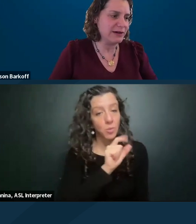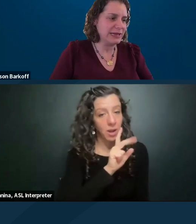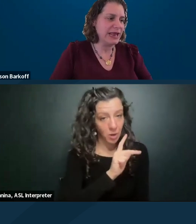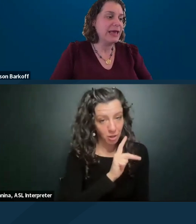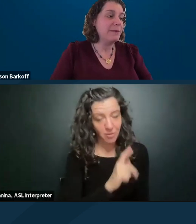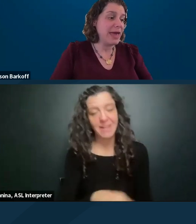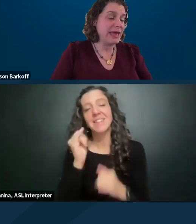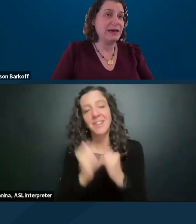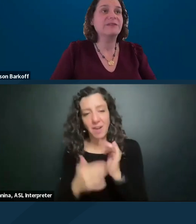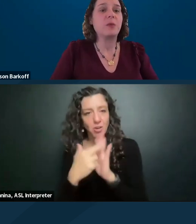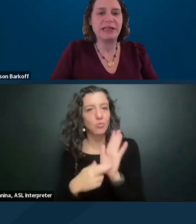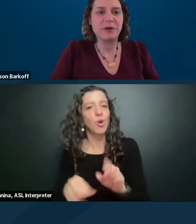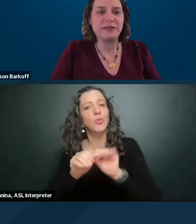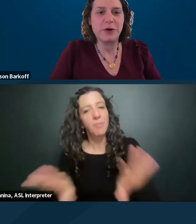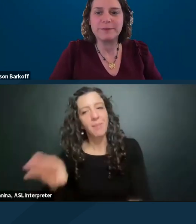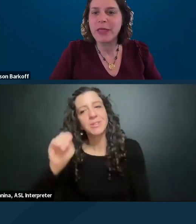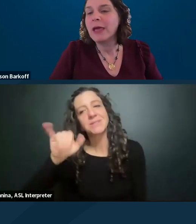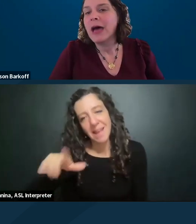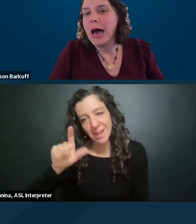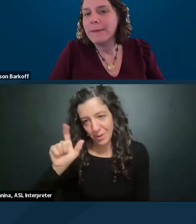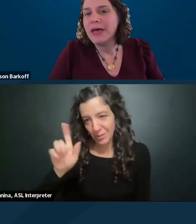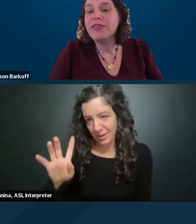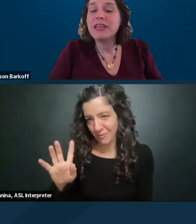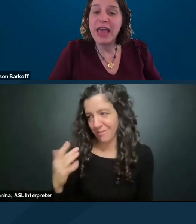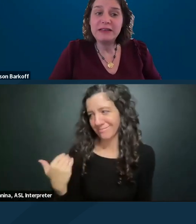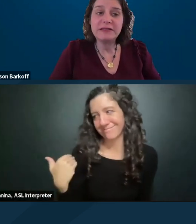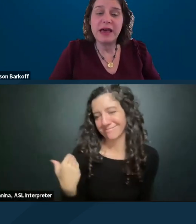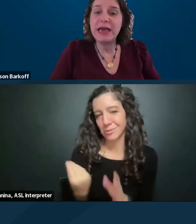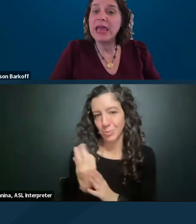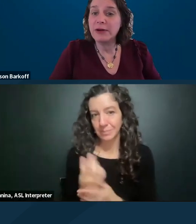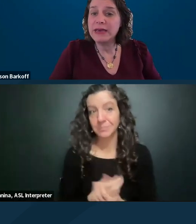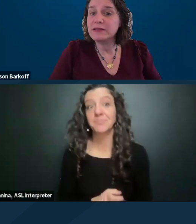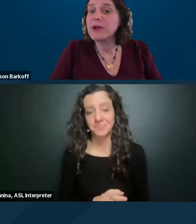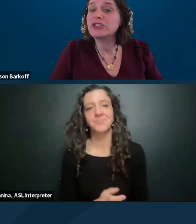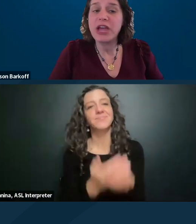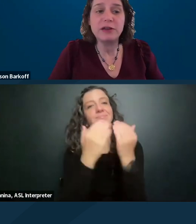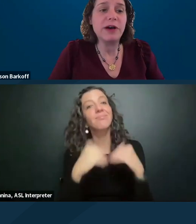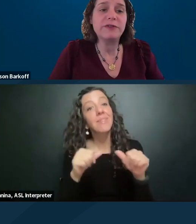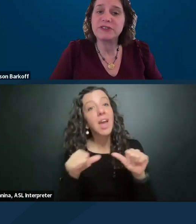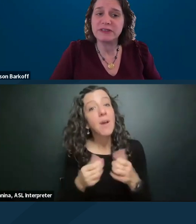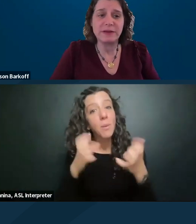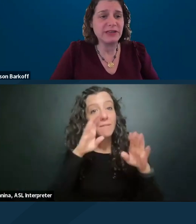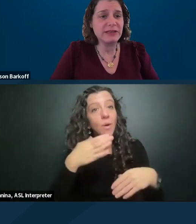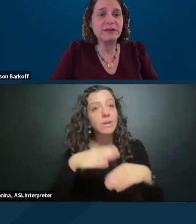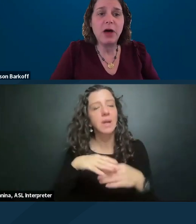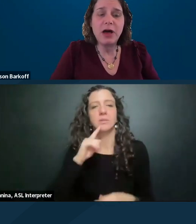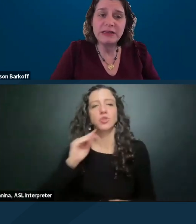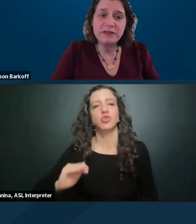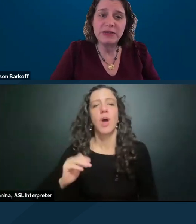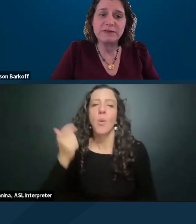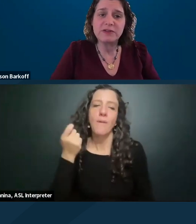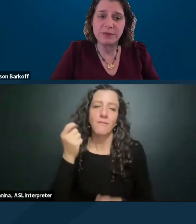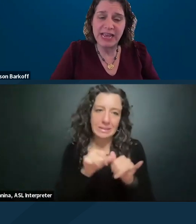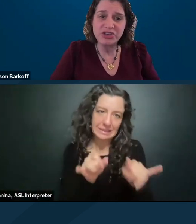final rules out in May of 2024. The next area is around child welfare systems, and there's a